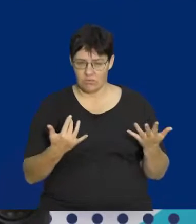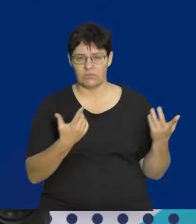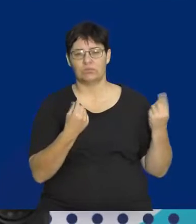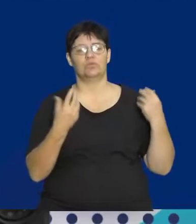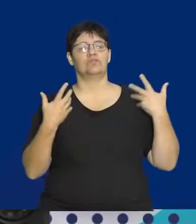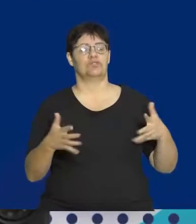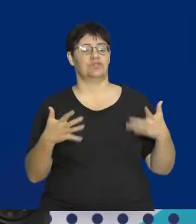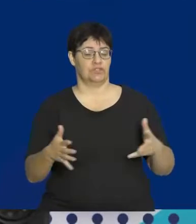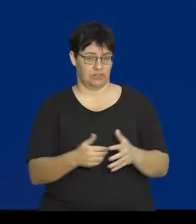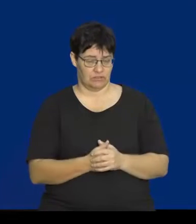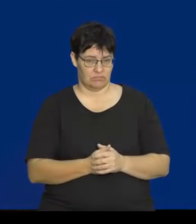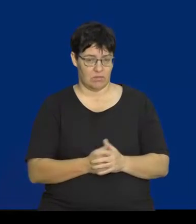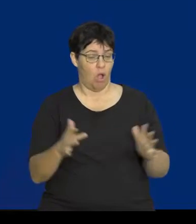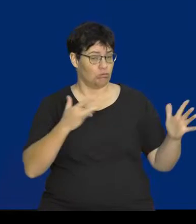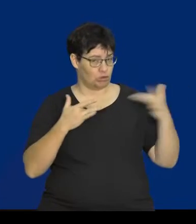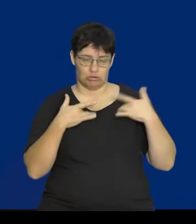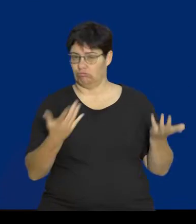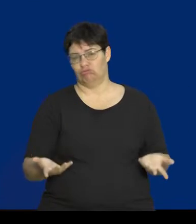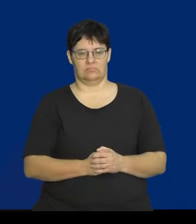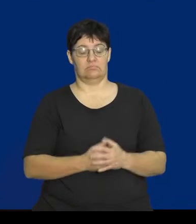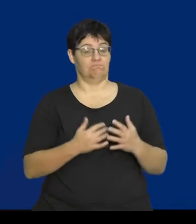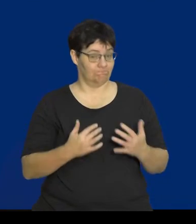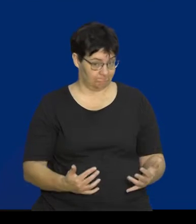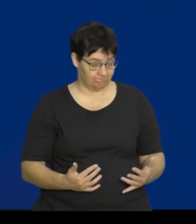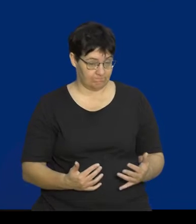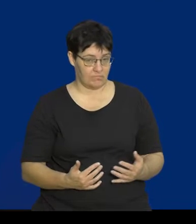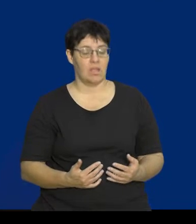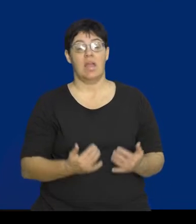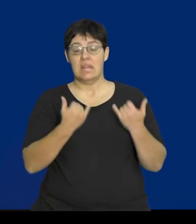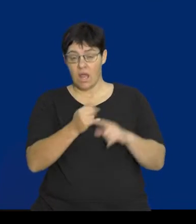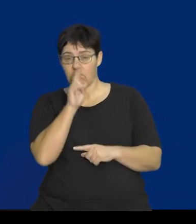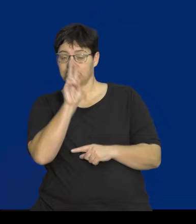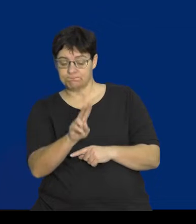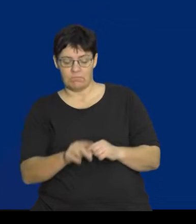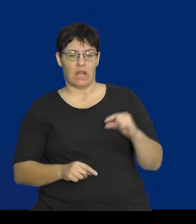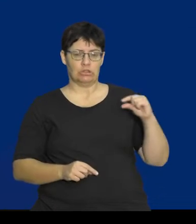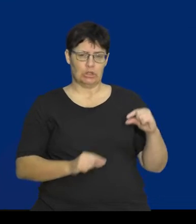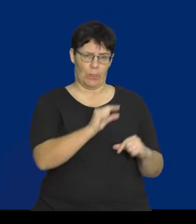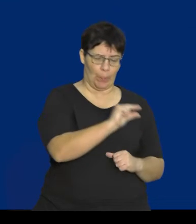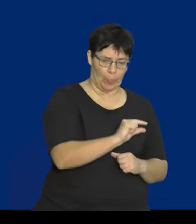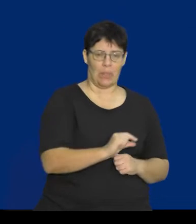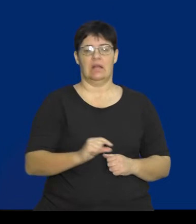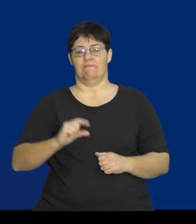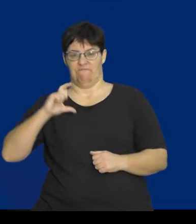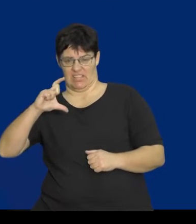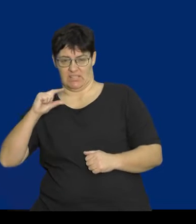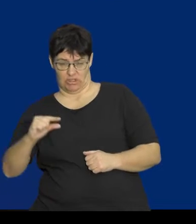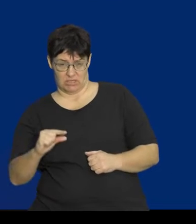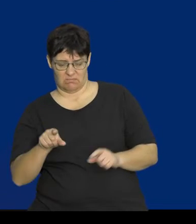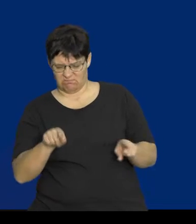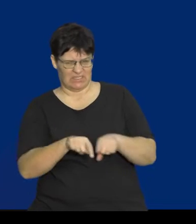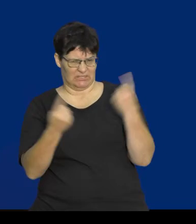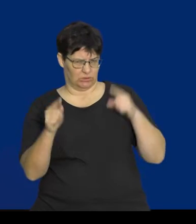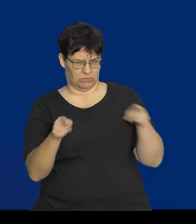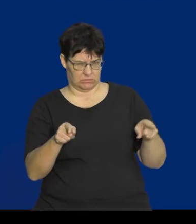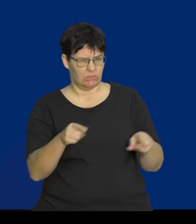done lots, so we're not going to worry about that. Then, so we're going to look at the difference between little g and big G, which